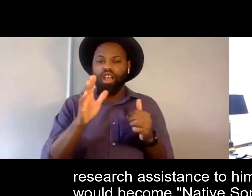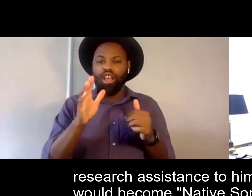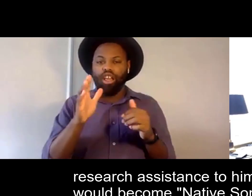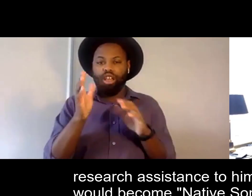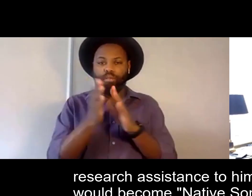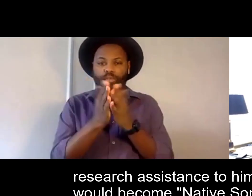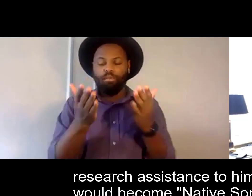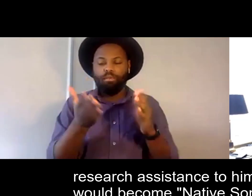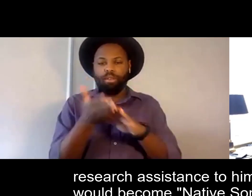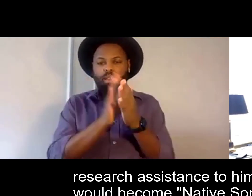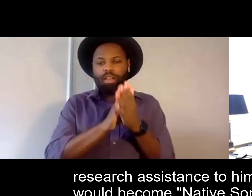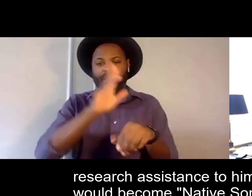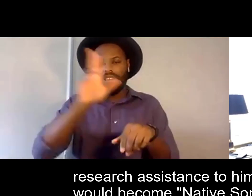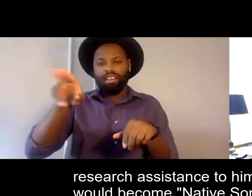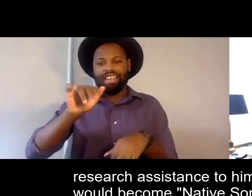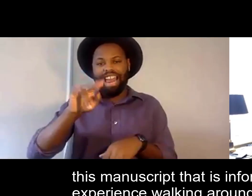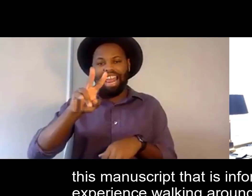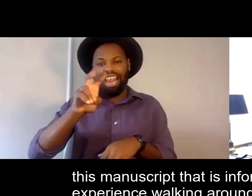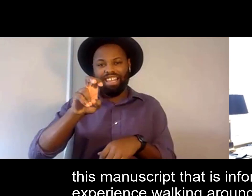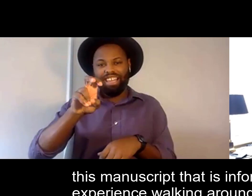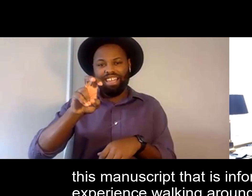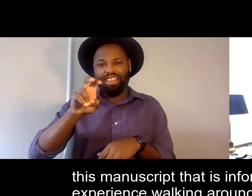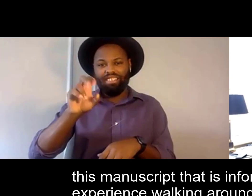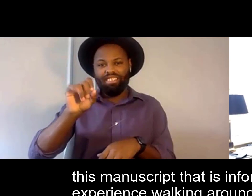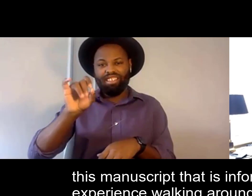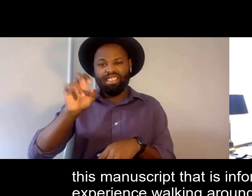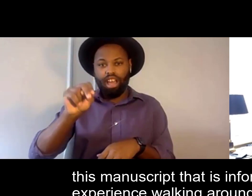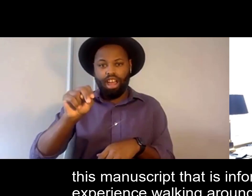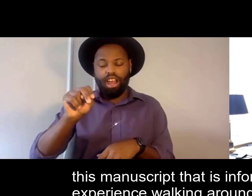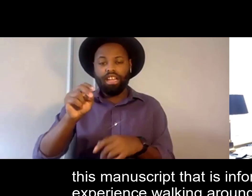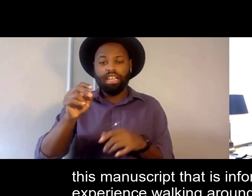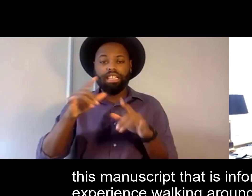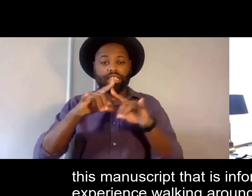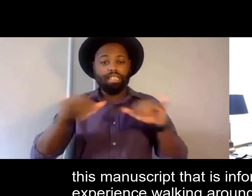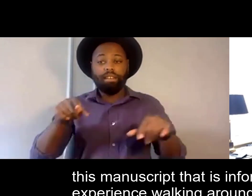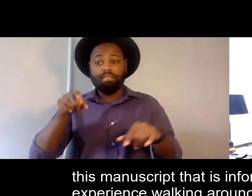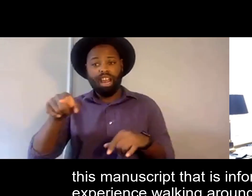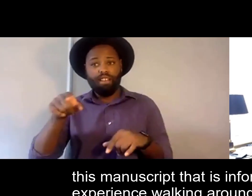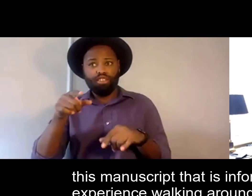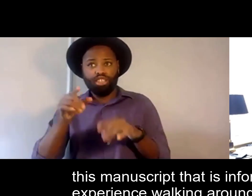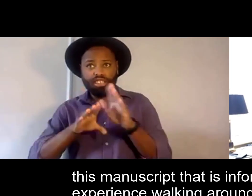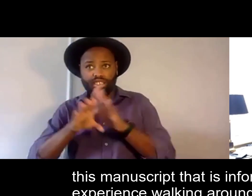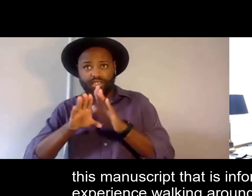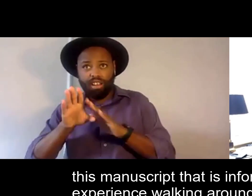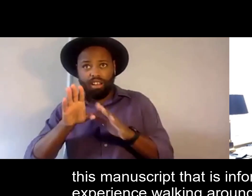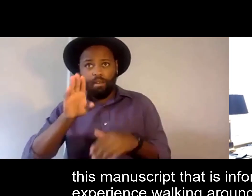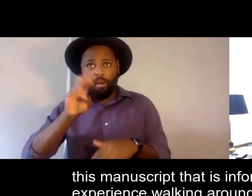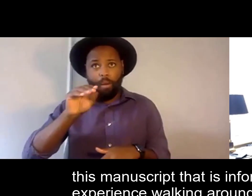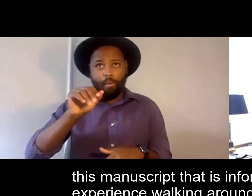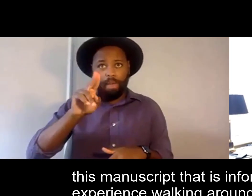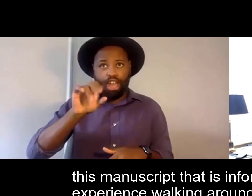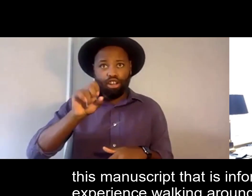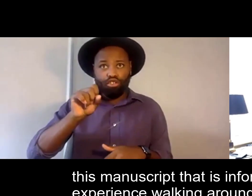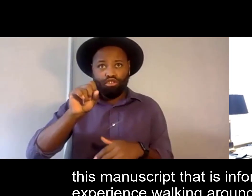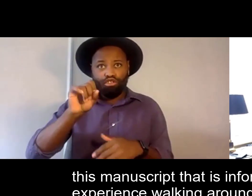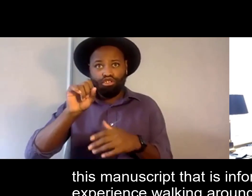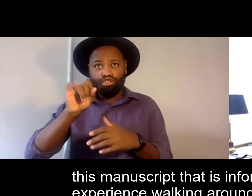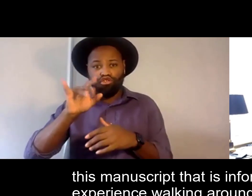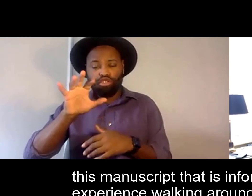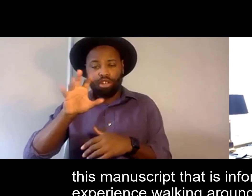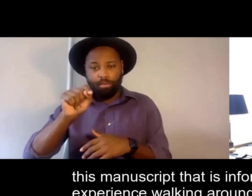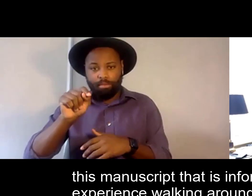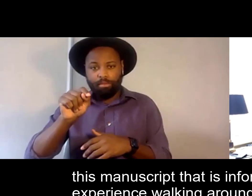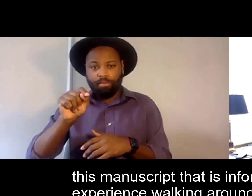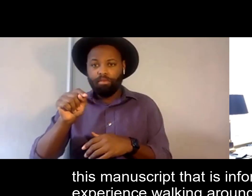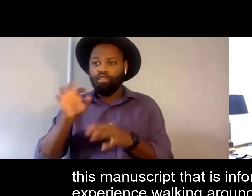same time, Margaret Walker is working on this manuscript that is informed by her experience walking around the